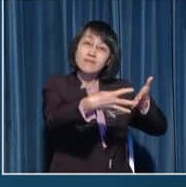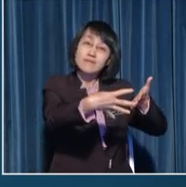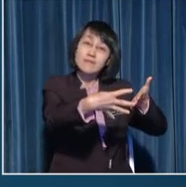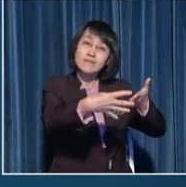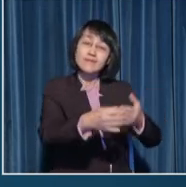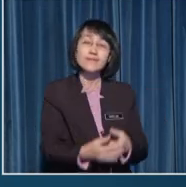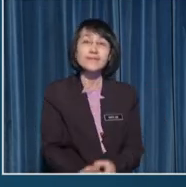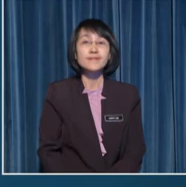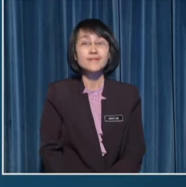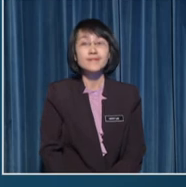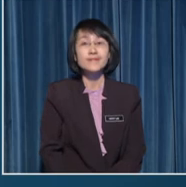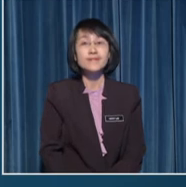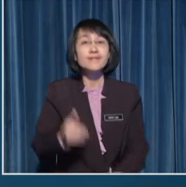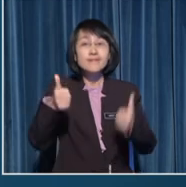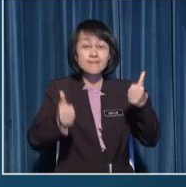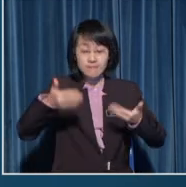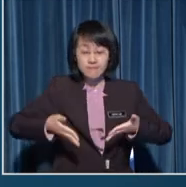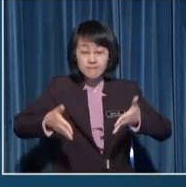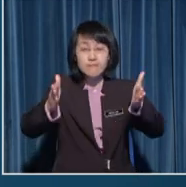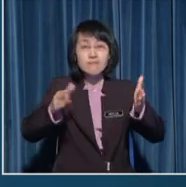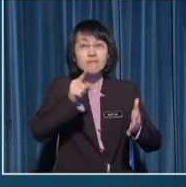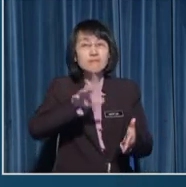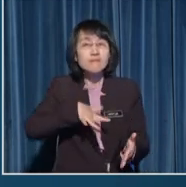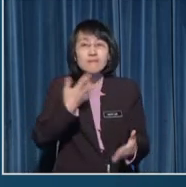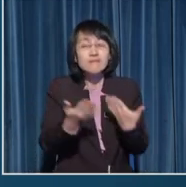Which method do you find easy?